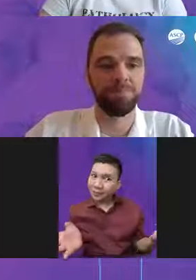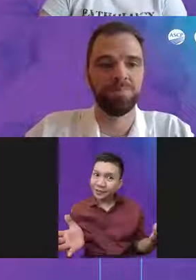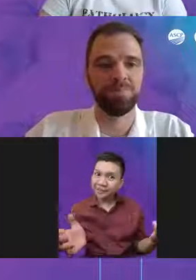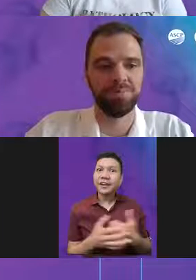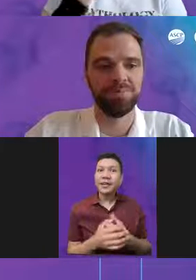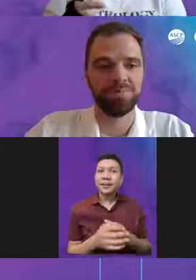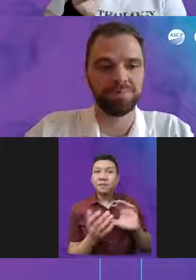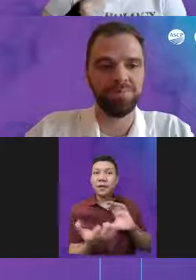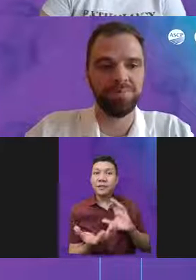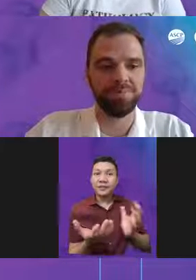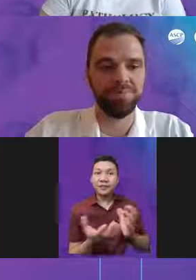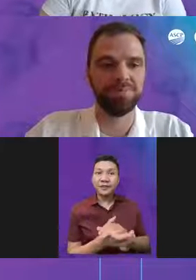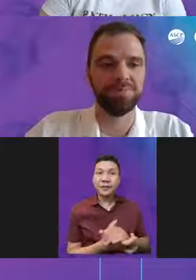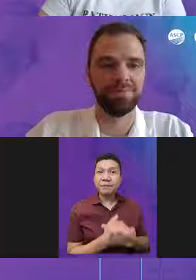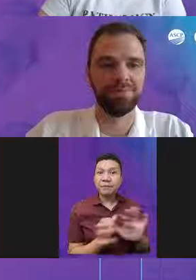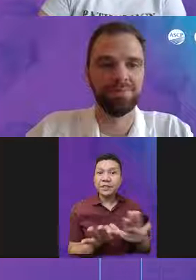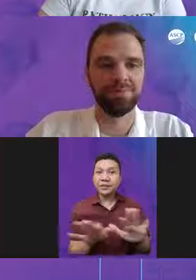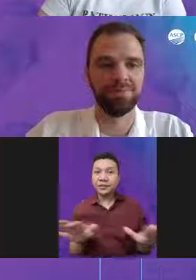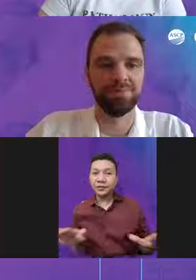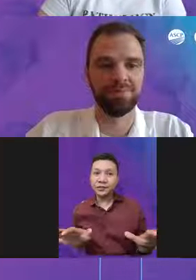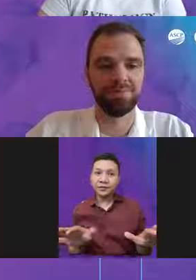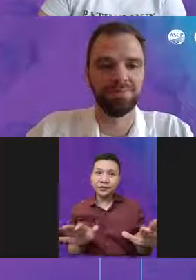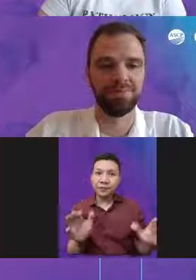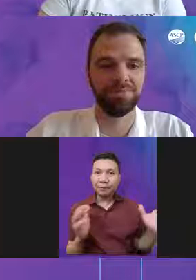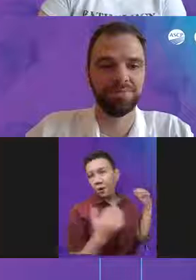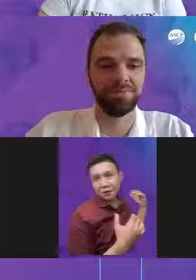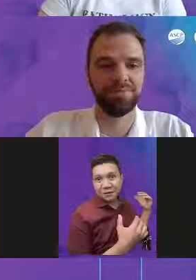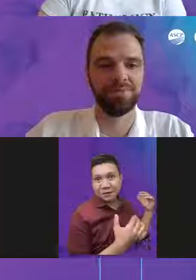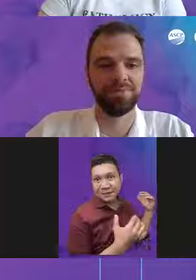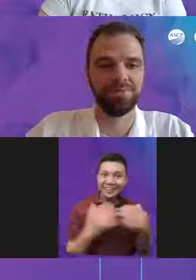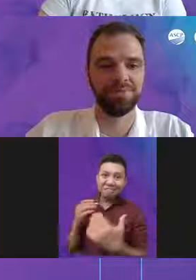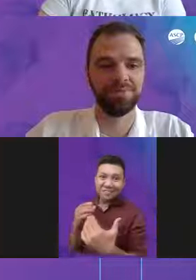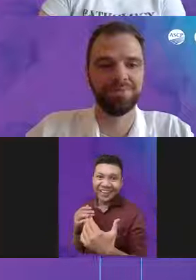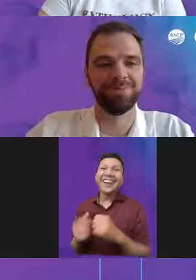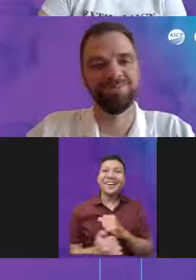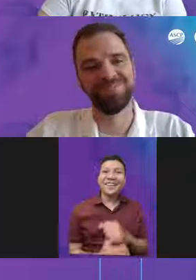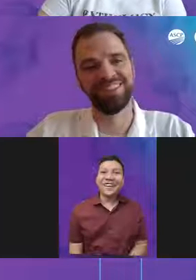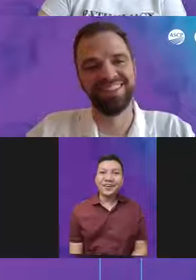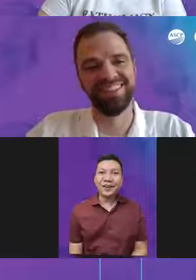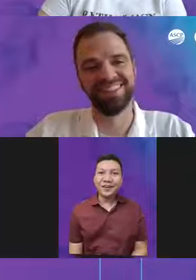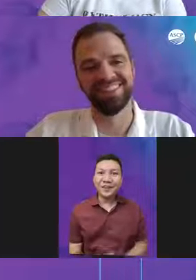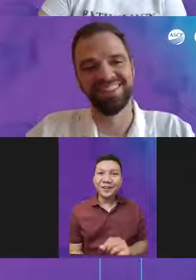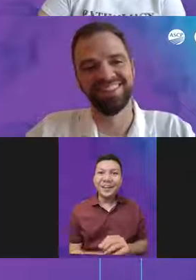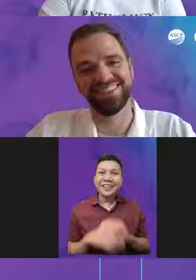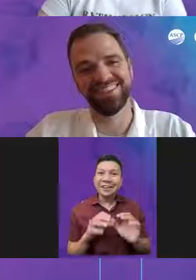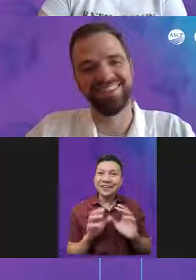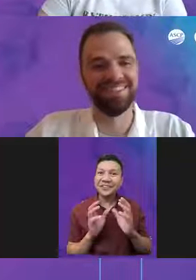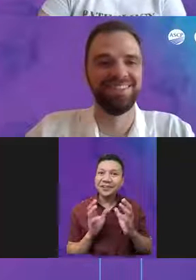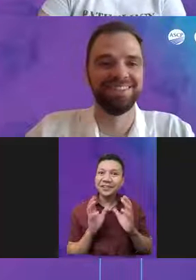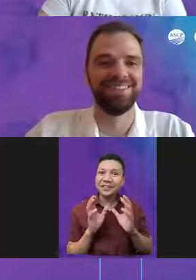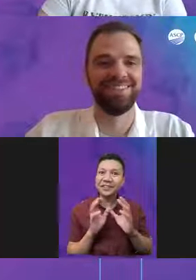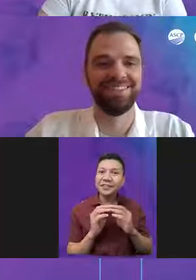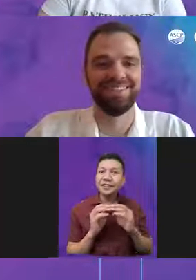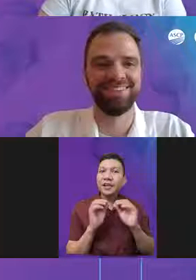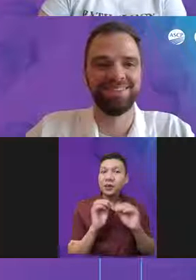it in a picture. That's it may be, you know, maybe they're posed differently, right. or you know, they're, you